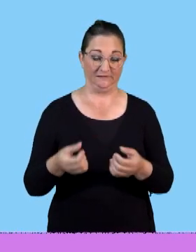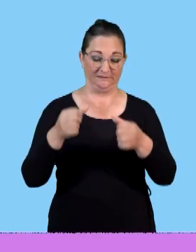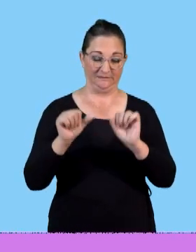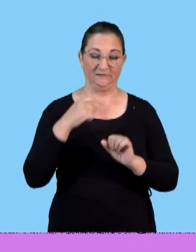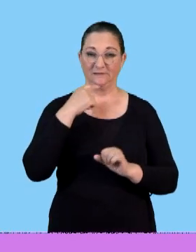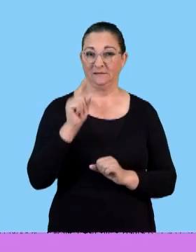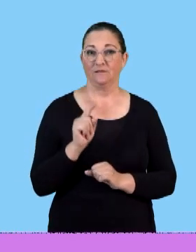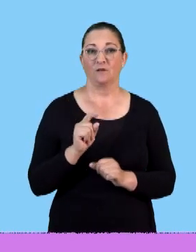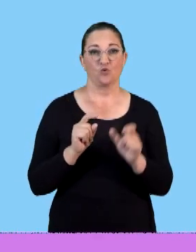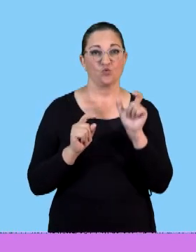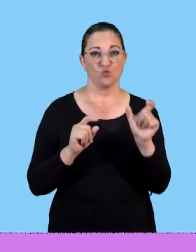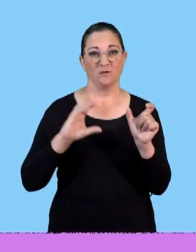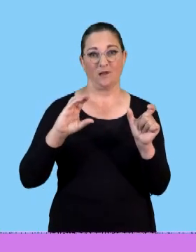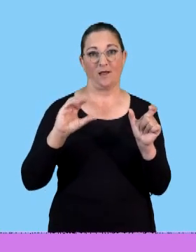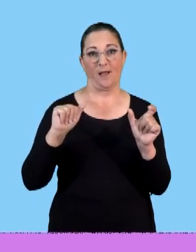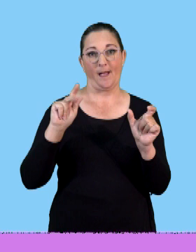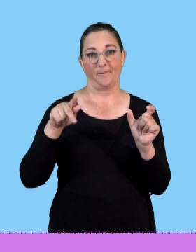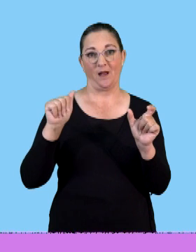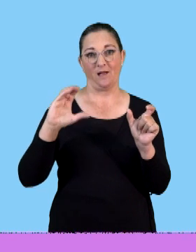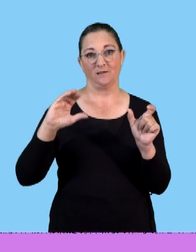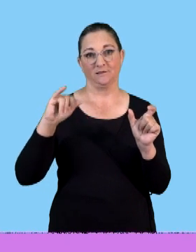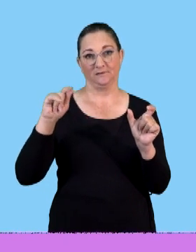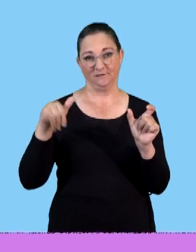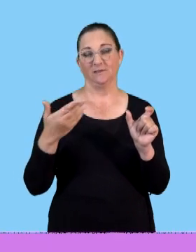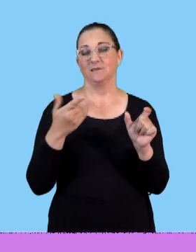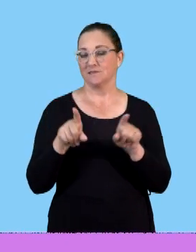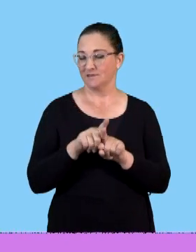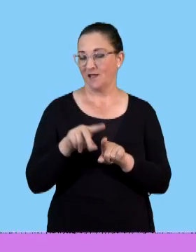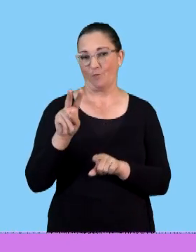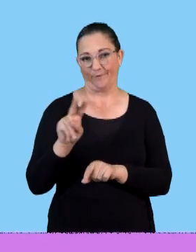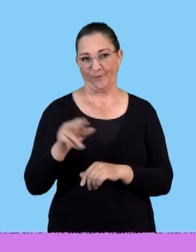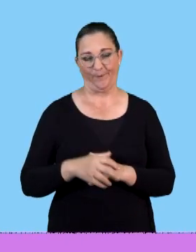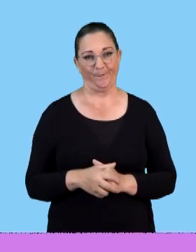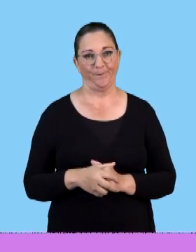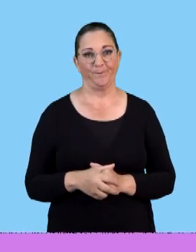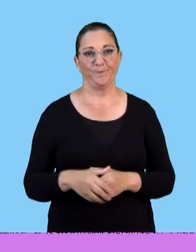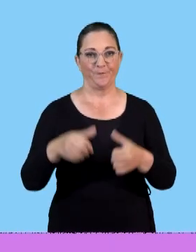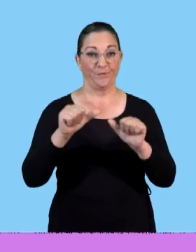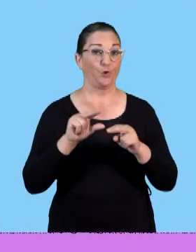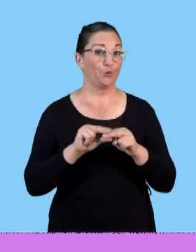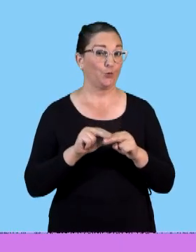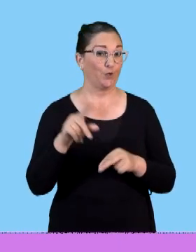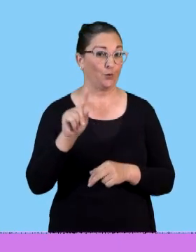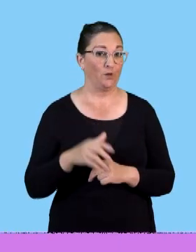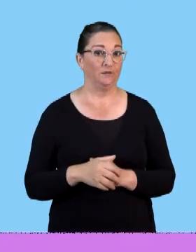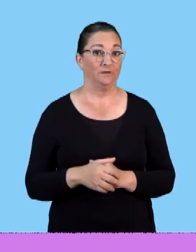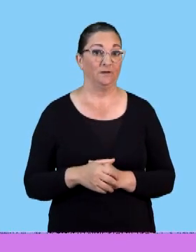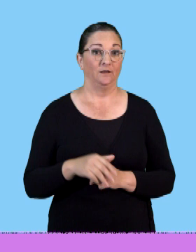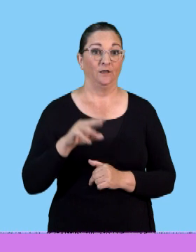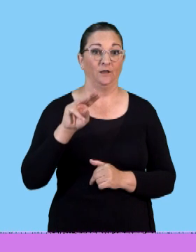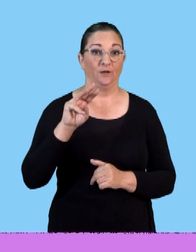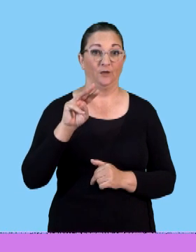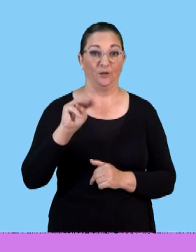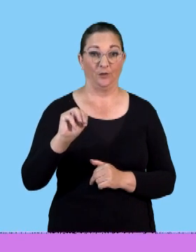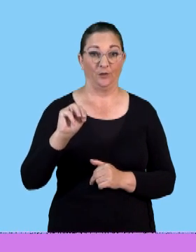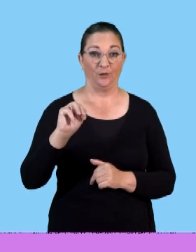also important to note is the word capacity refers to volume as well. Units for solid volume: